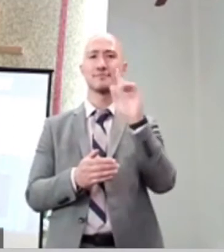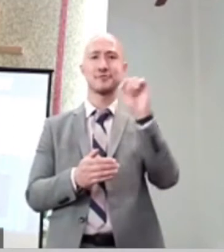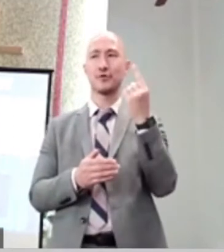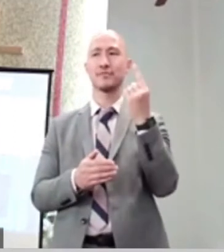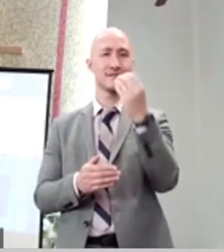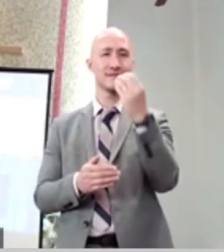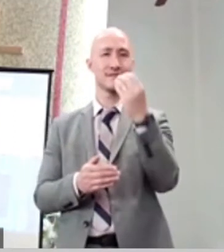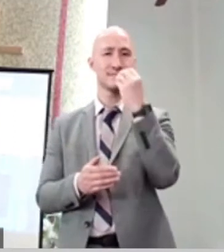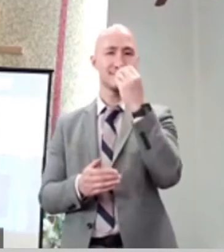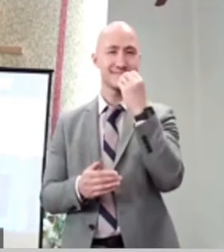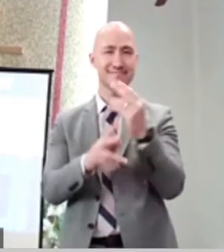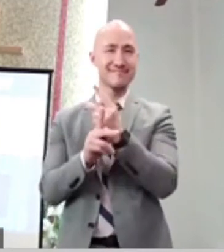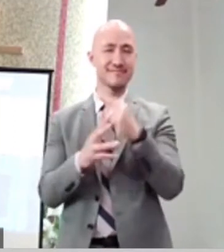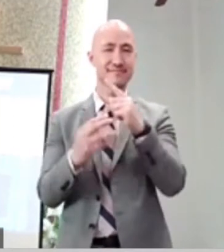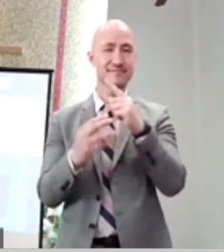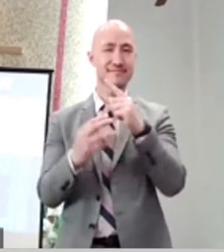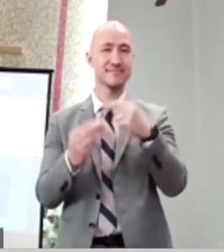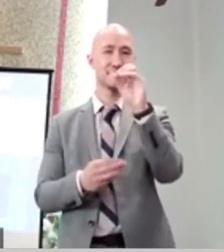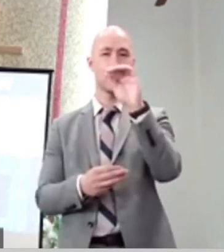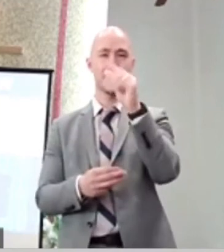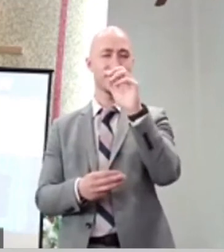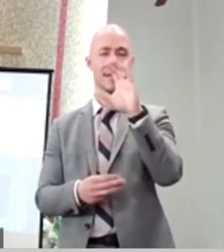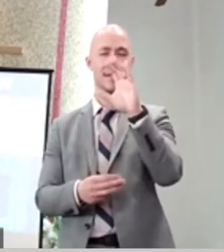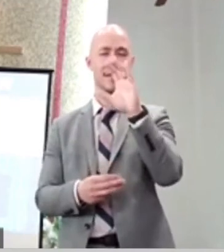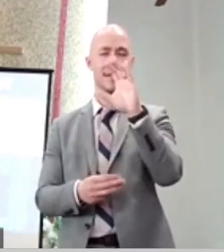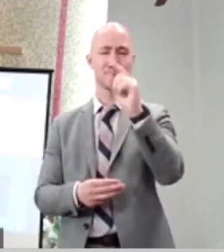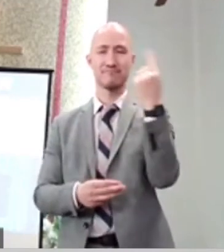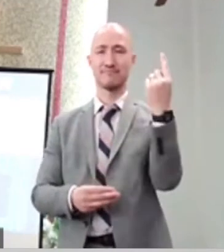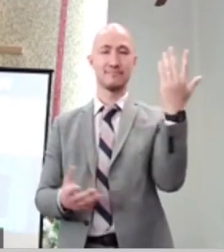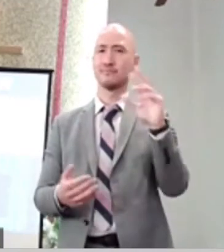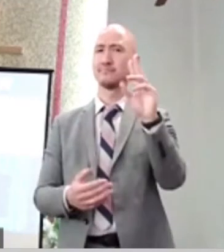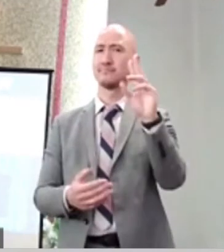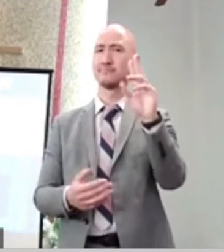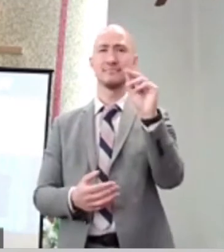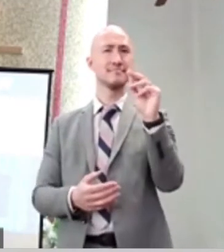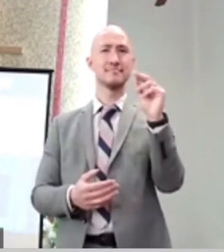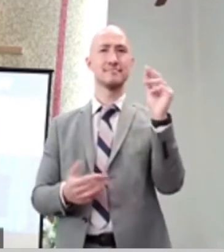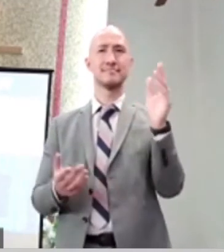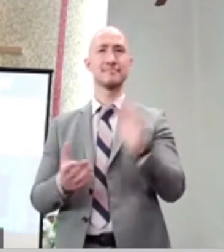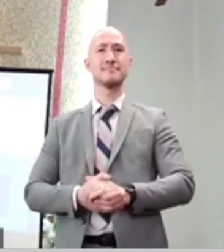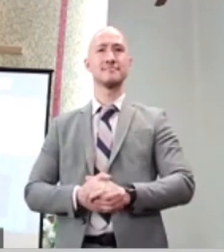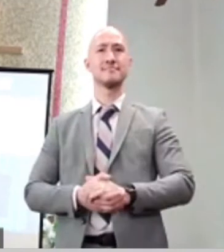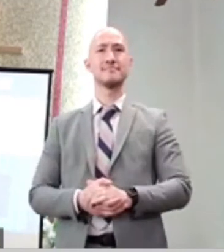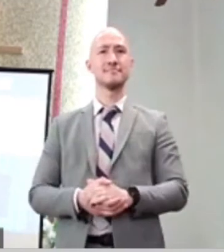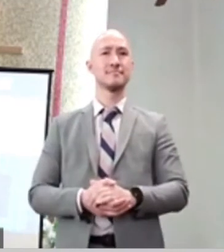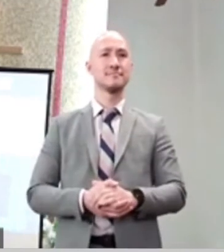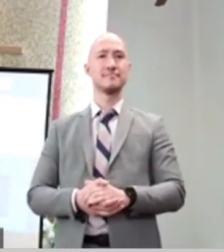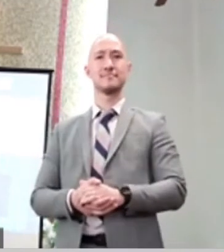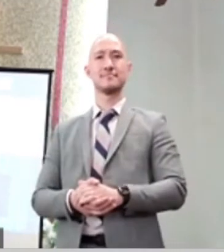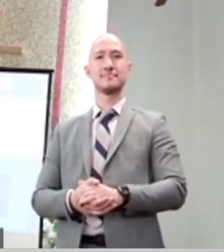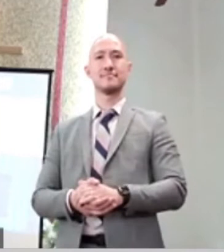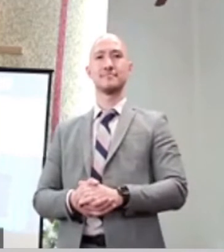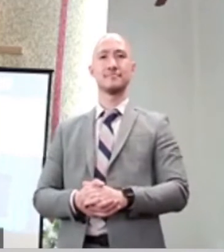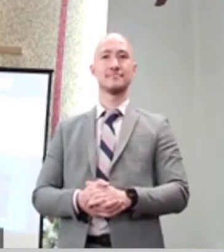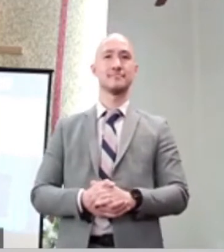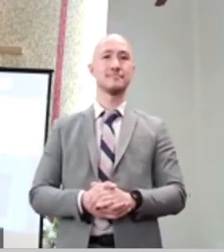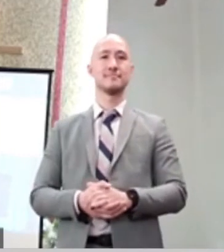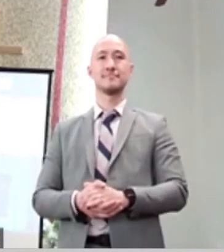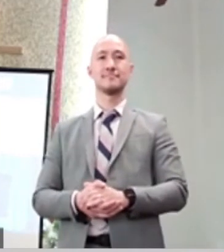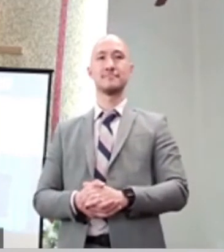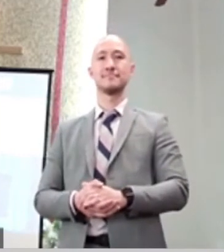that's the devil's intention. You know, if eating together is something very powerful that even Jesus